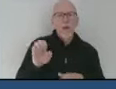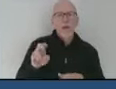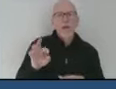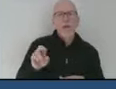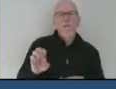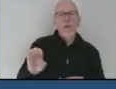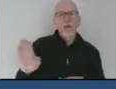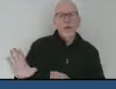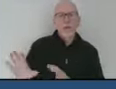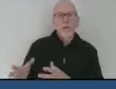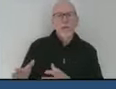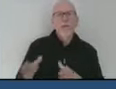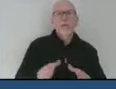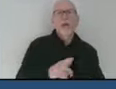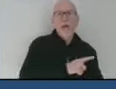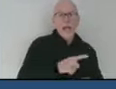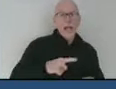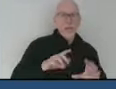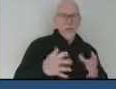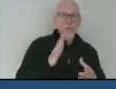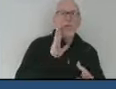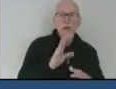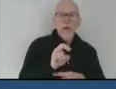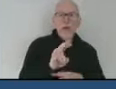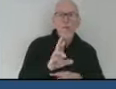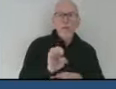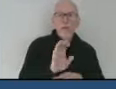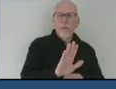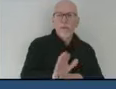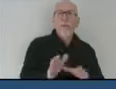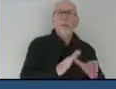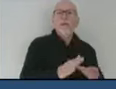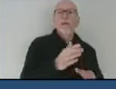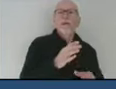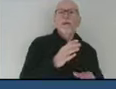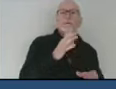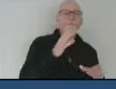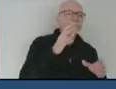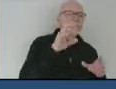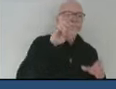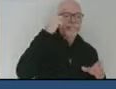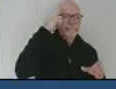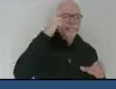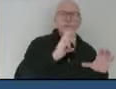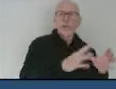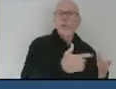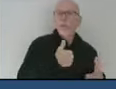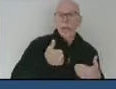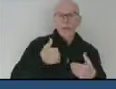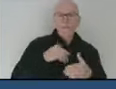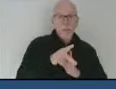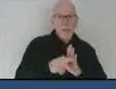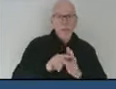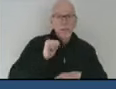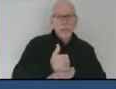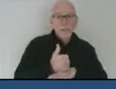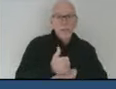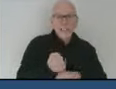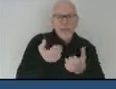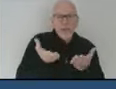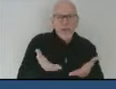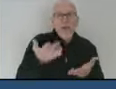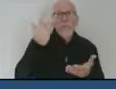body, as will the legislative branch, as will the executive branch. And so we have a policy in place. It's there because